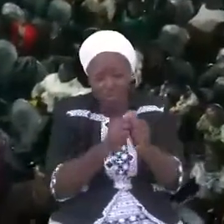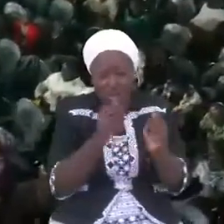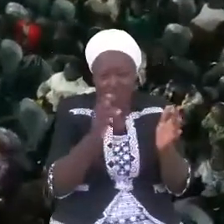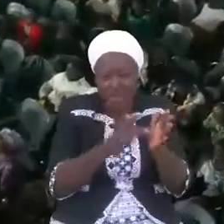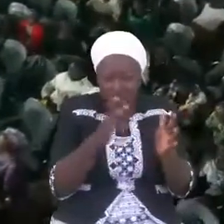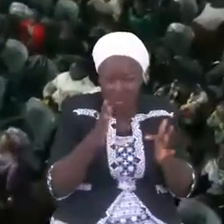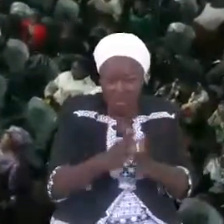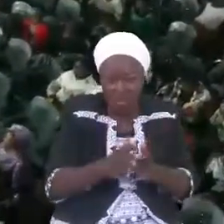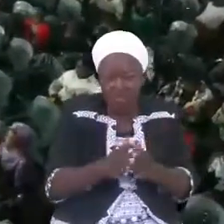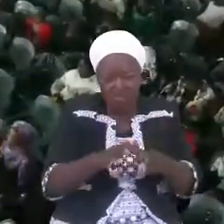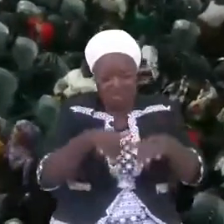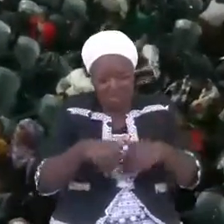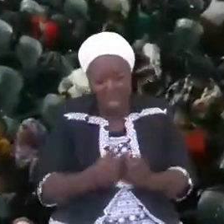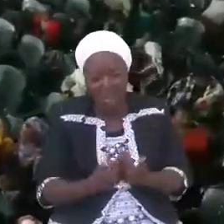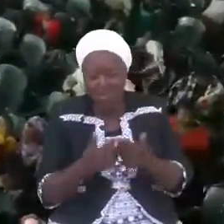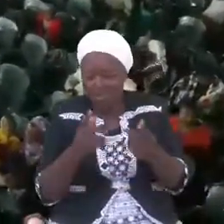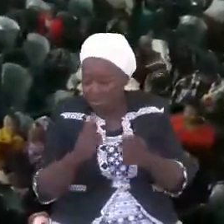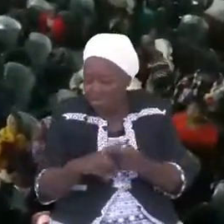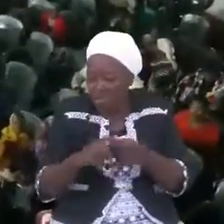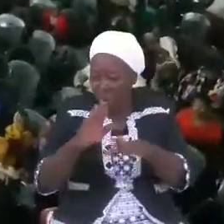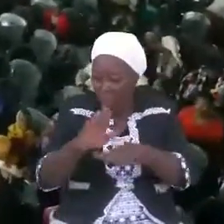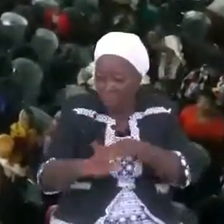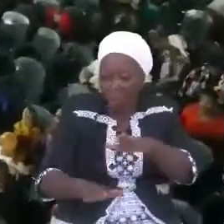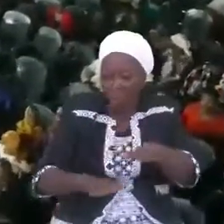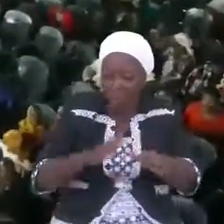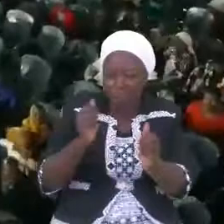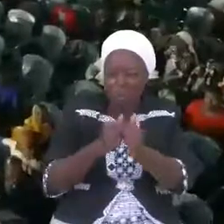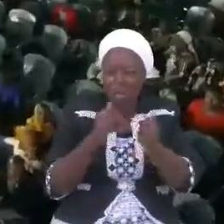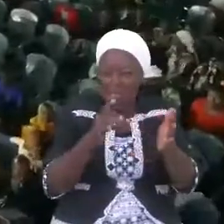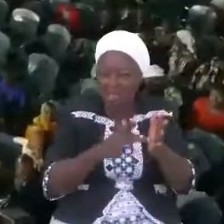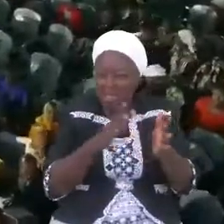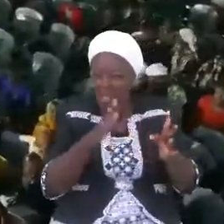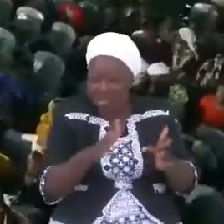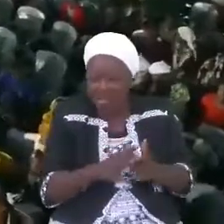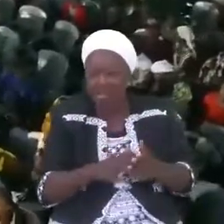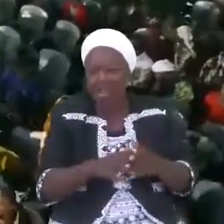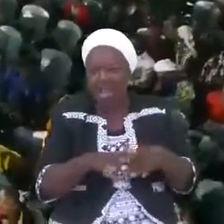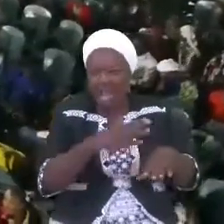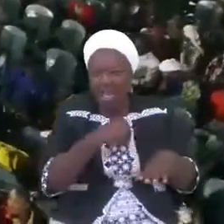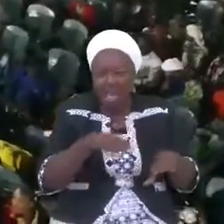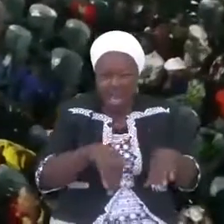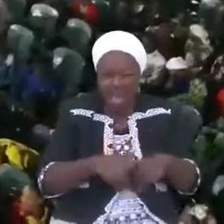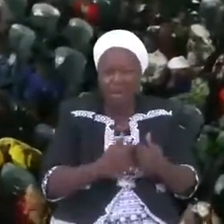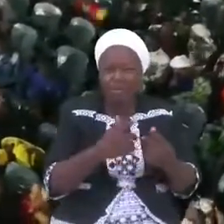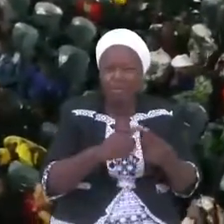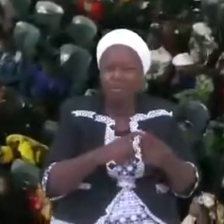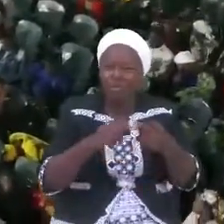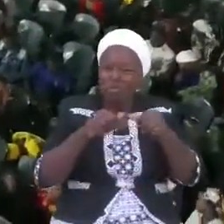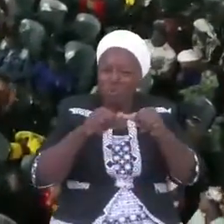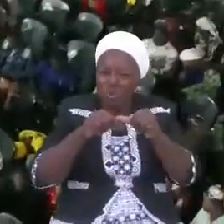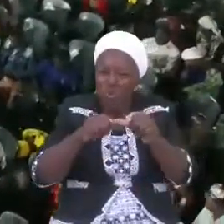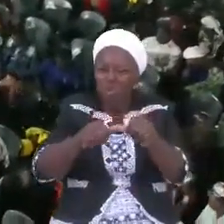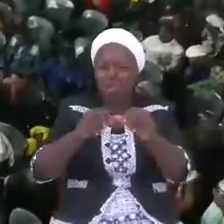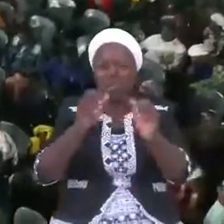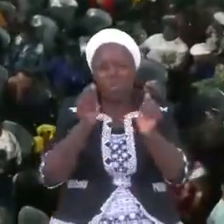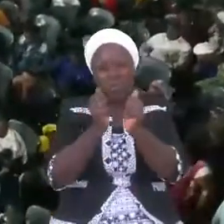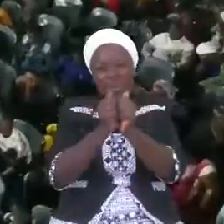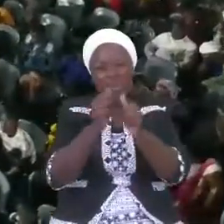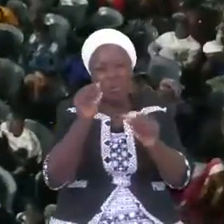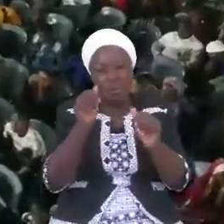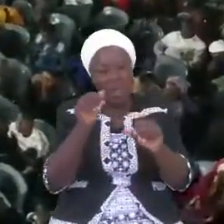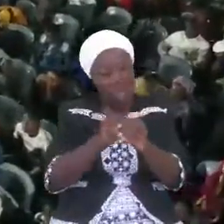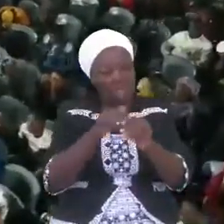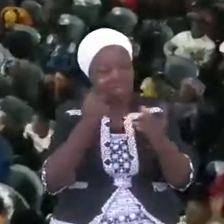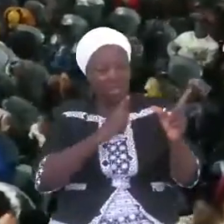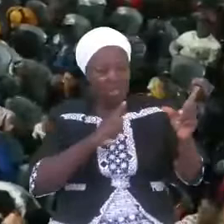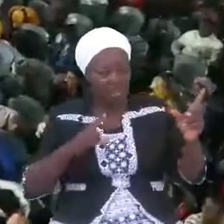I have not been attended to. Could you please raise up your hand if you have given your life to Jesus Christ?